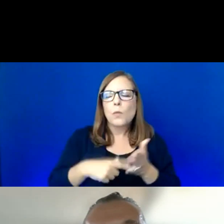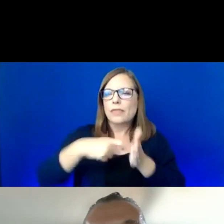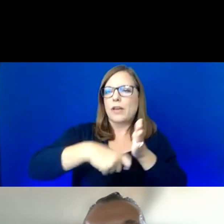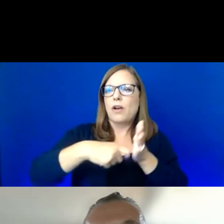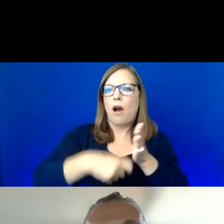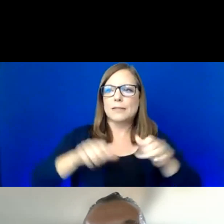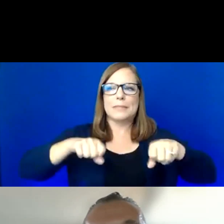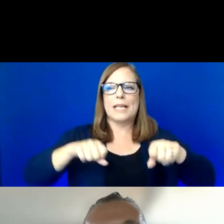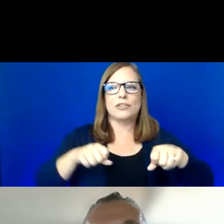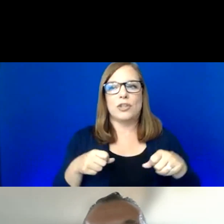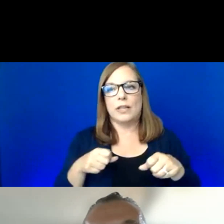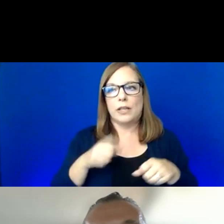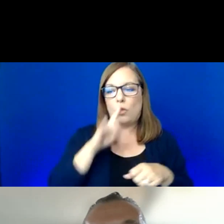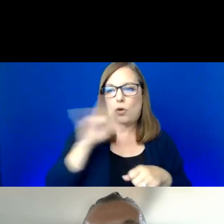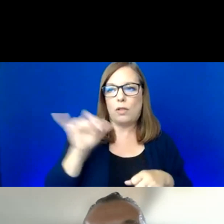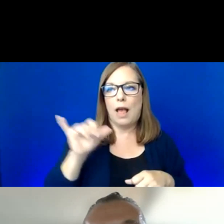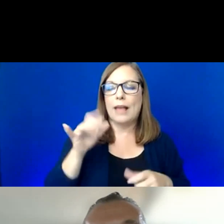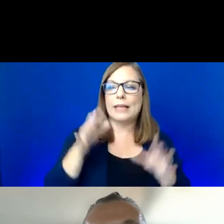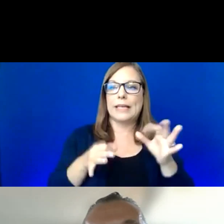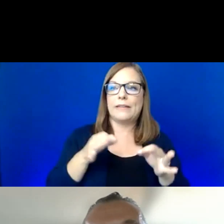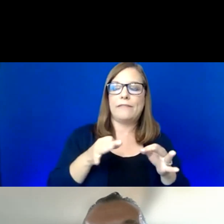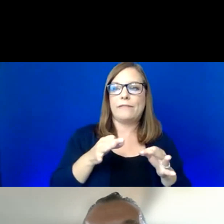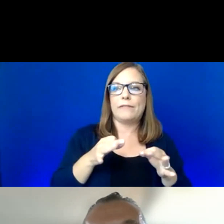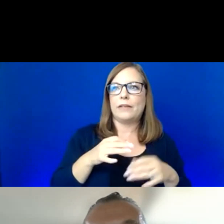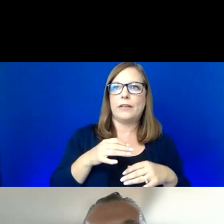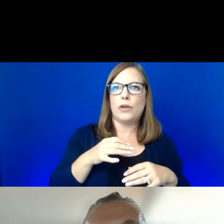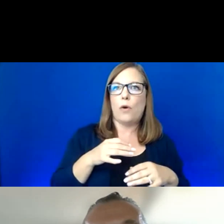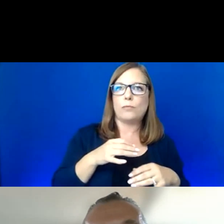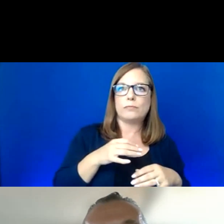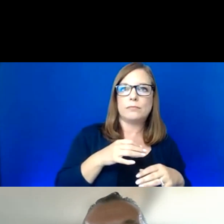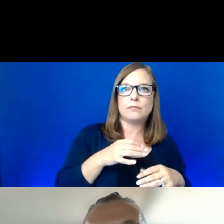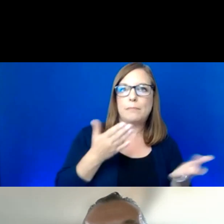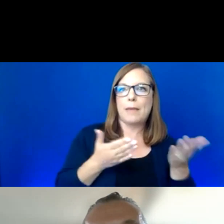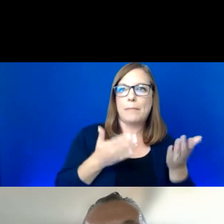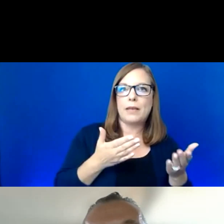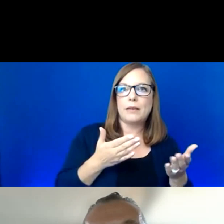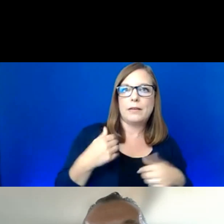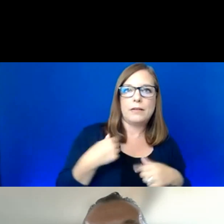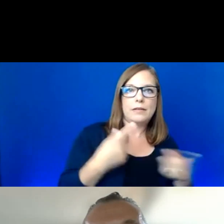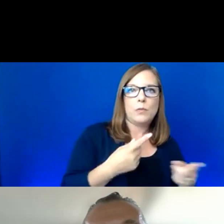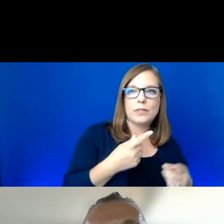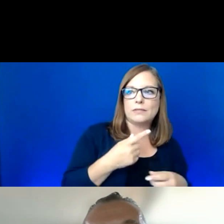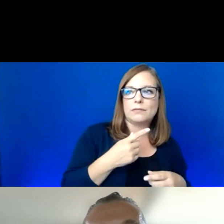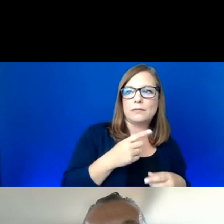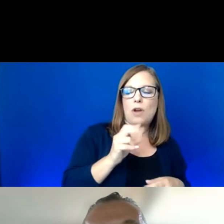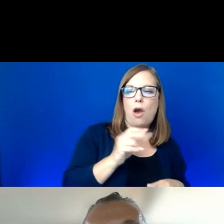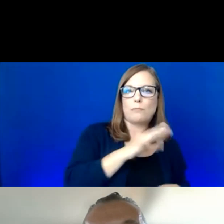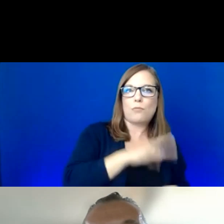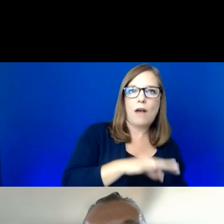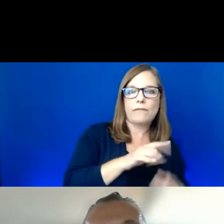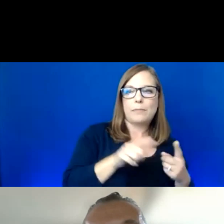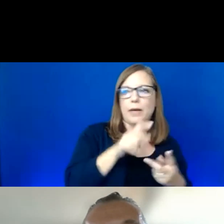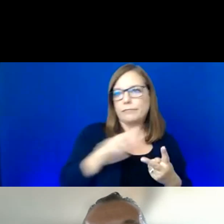go from, a non, profit, say, to a county structure. But there could be an